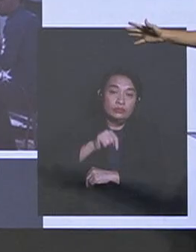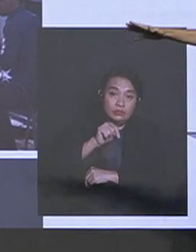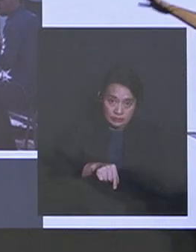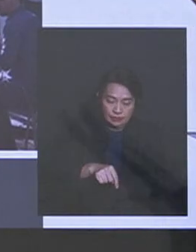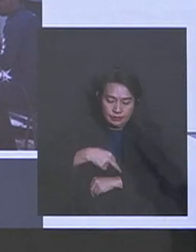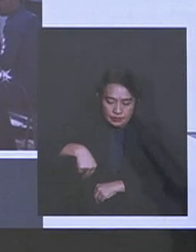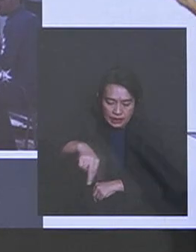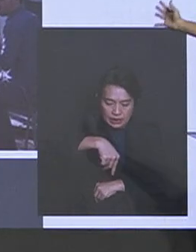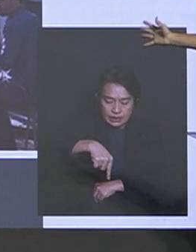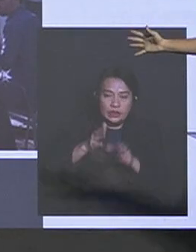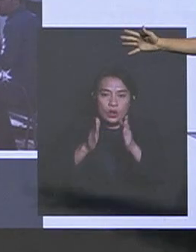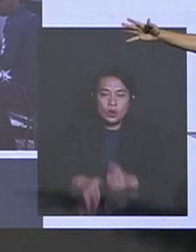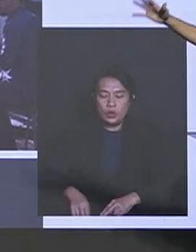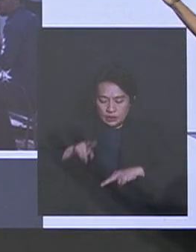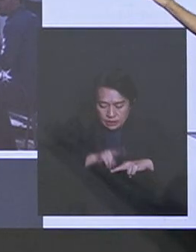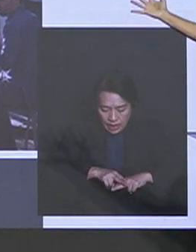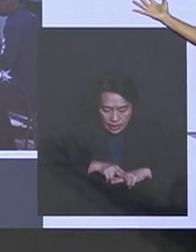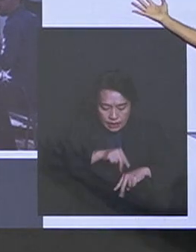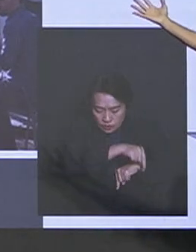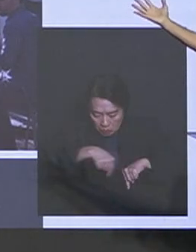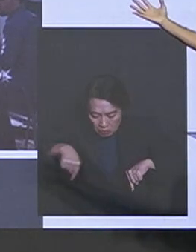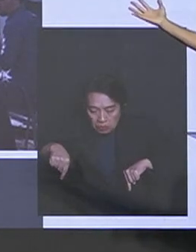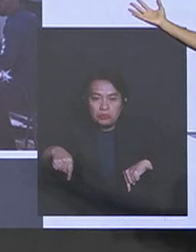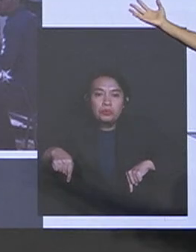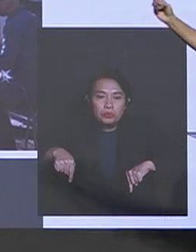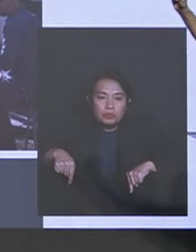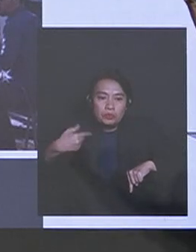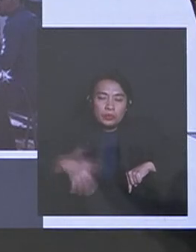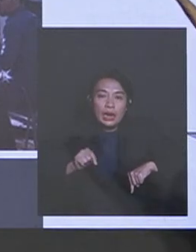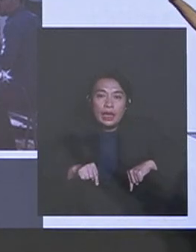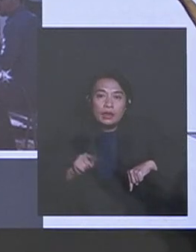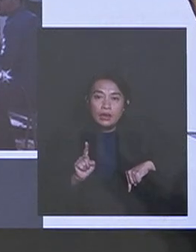plants. And they have an annual art installation competition. And this